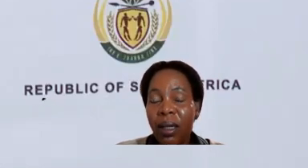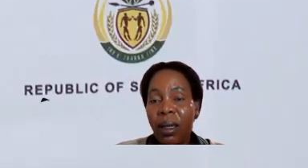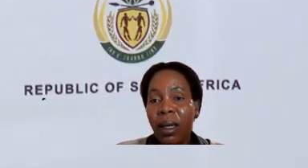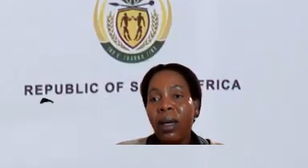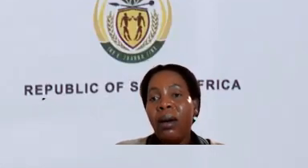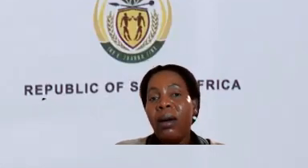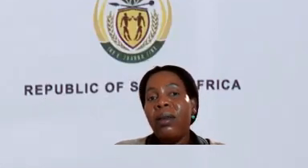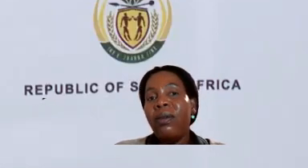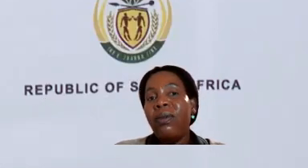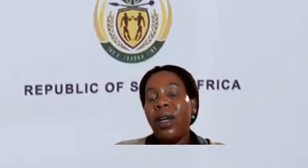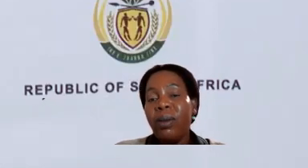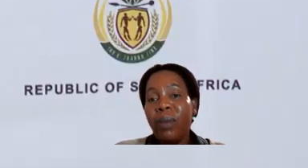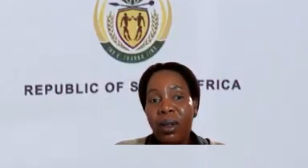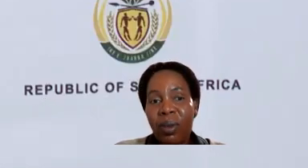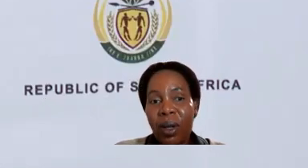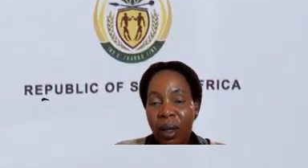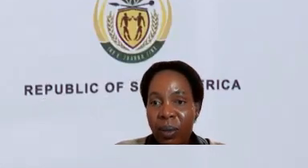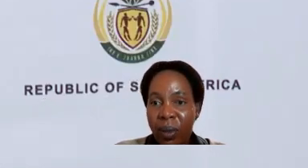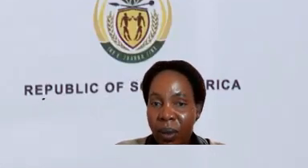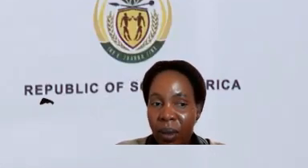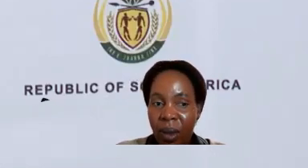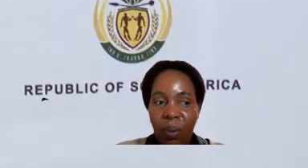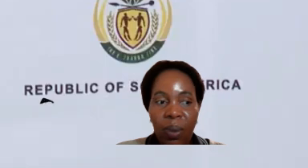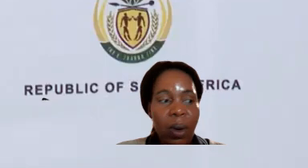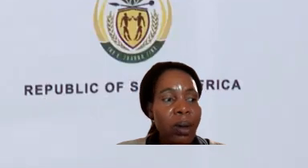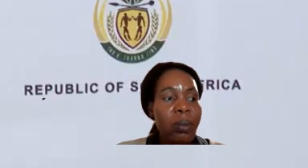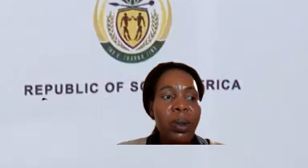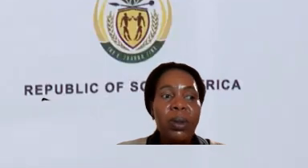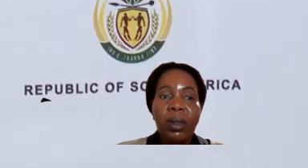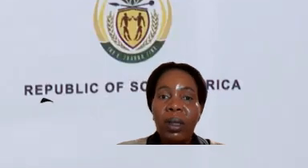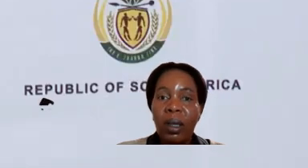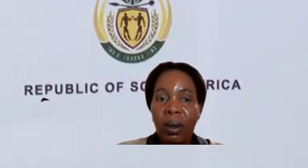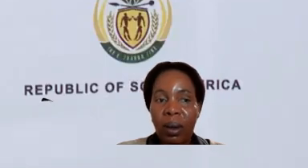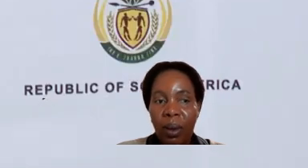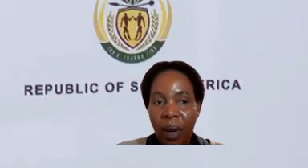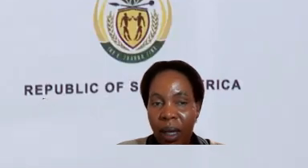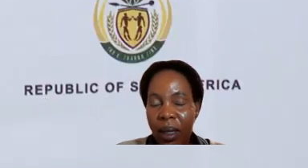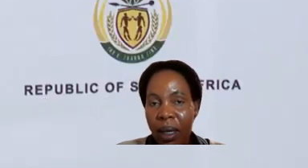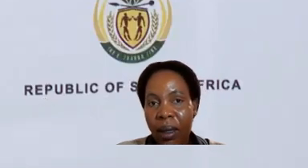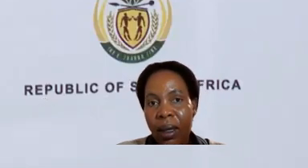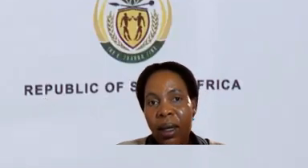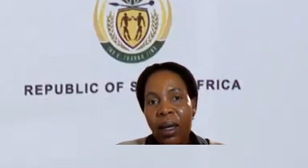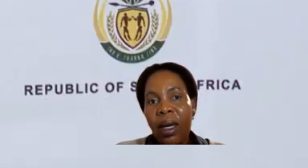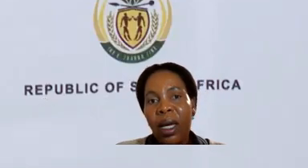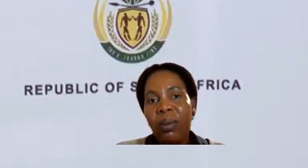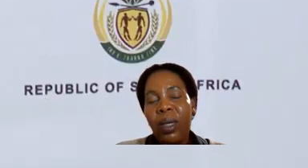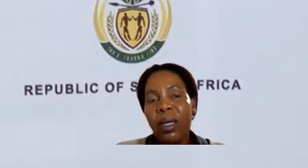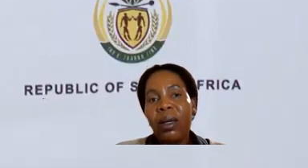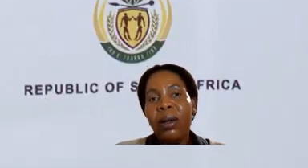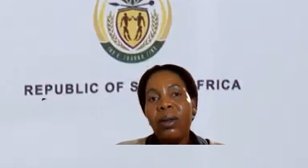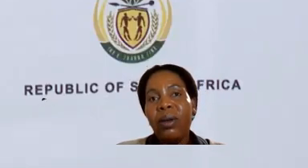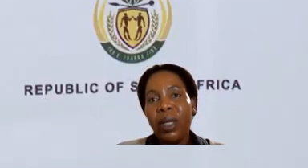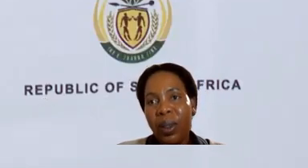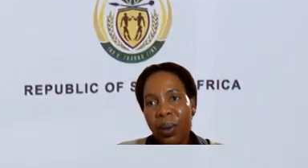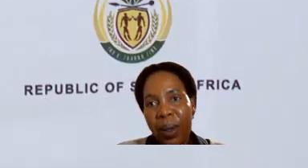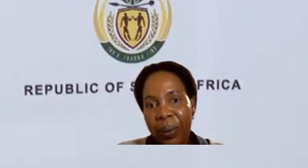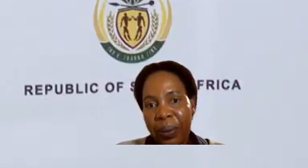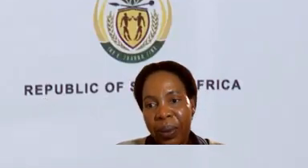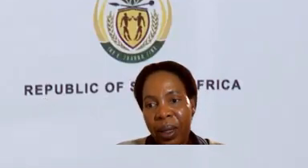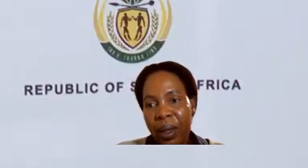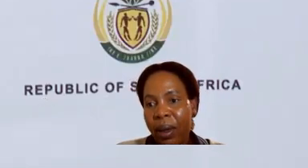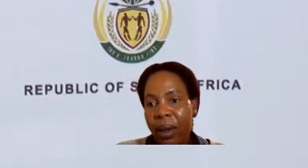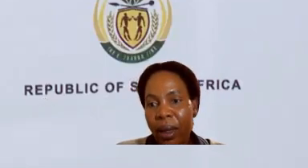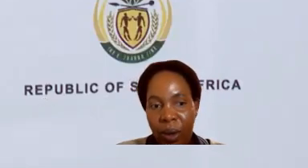should be done, they're very much welcome to put on the boots, go under and be the